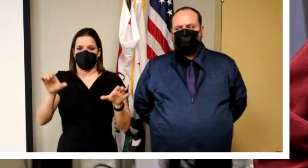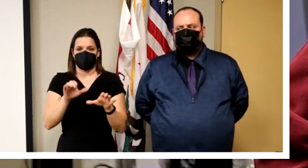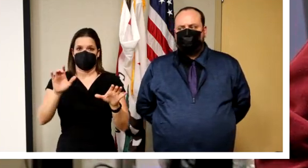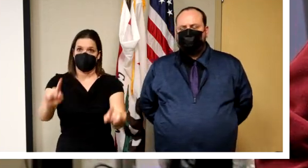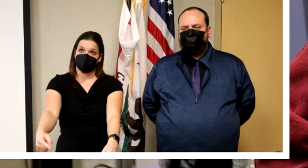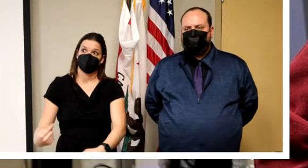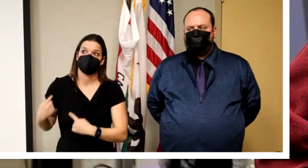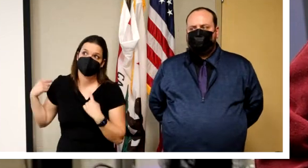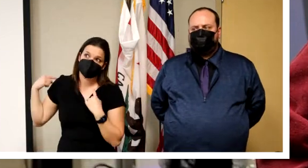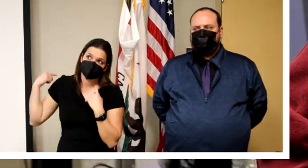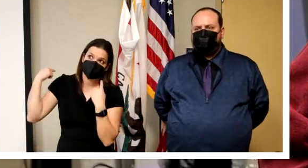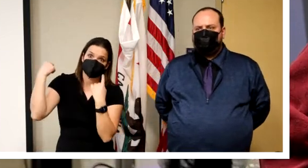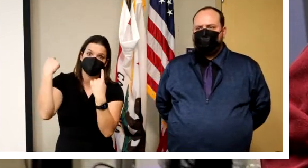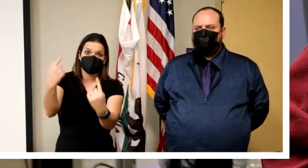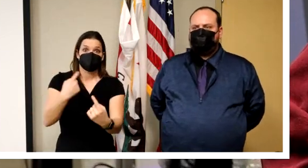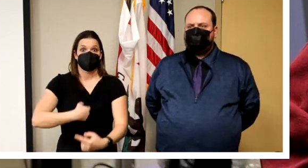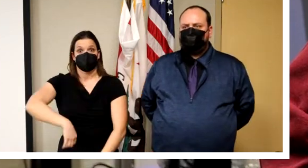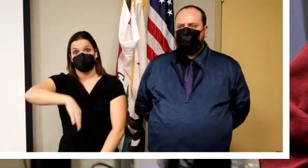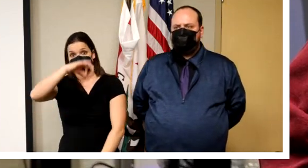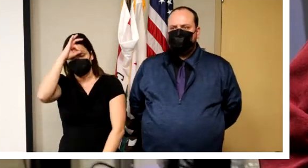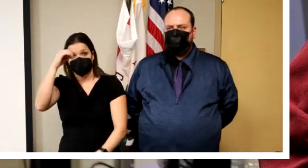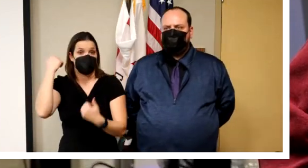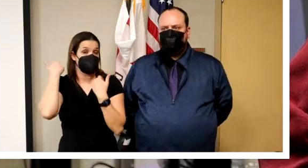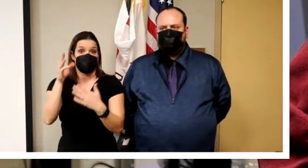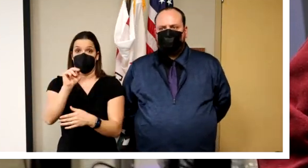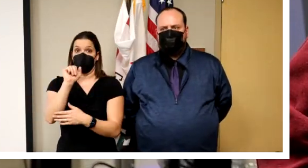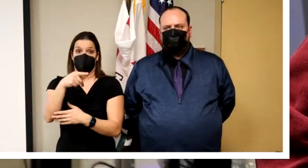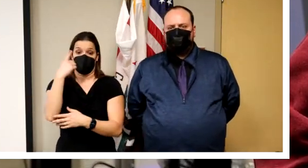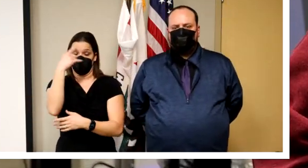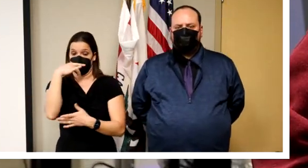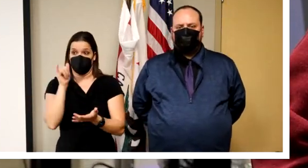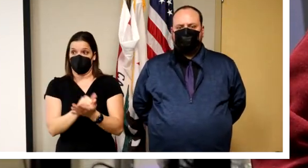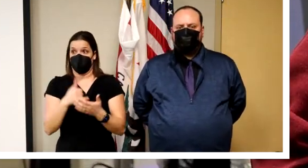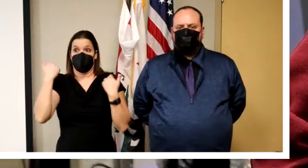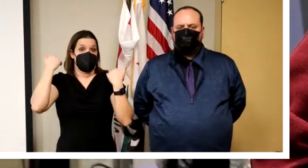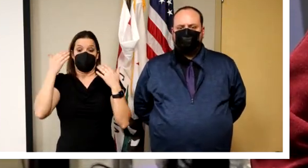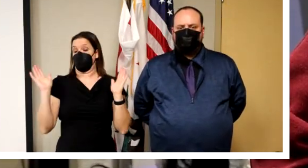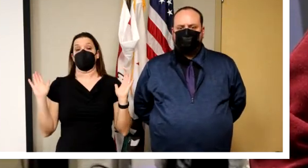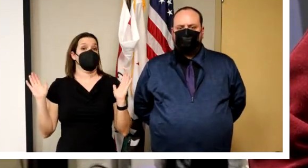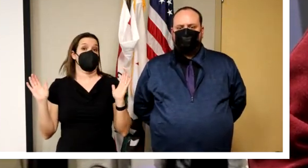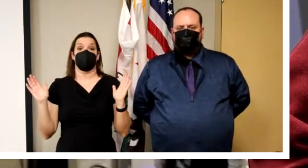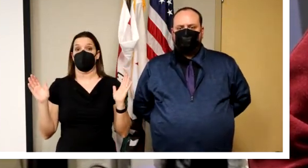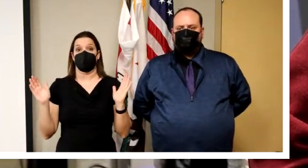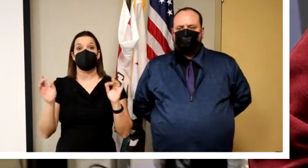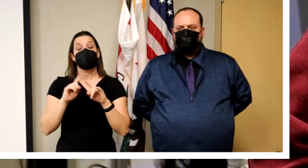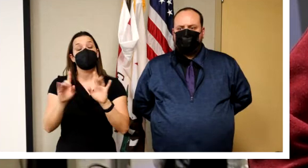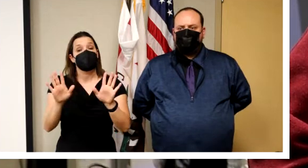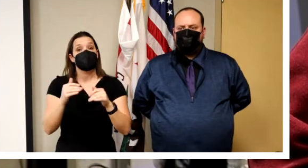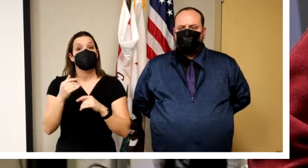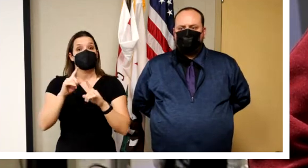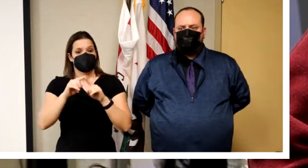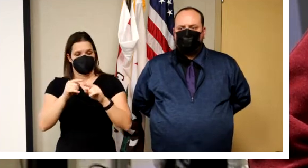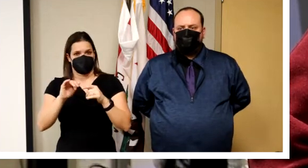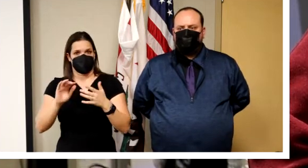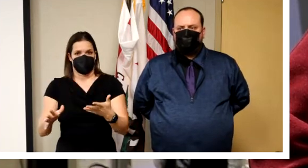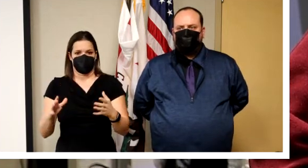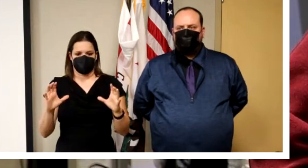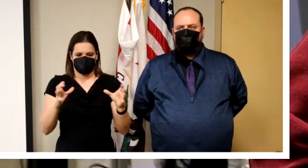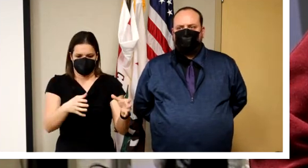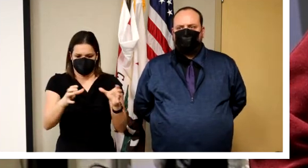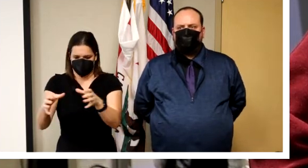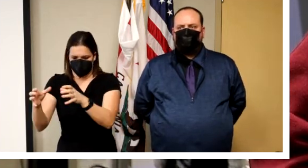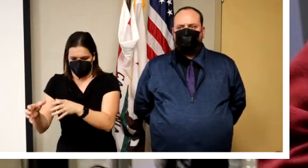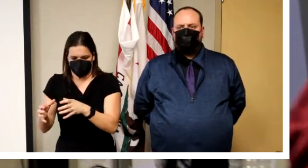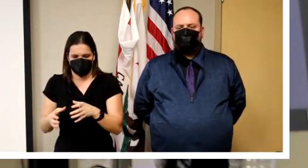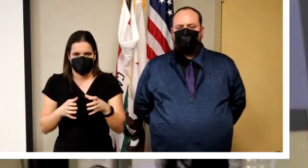so long, I have no idea what your map's going to look like initially out of the gate. But depending on where the concentrations of